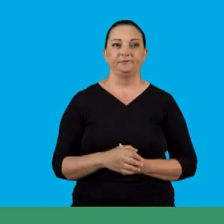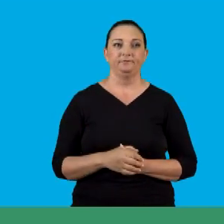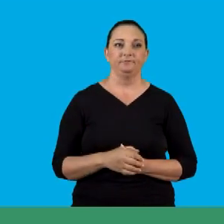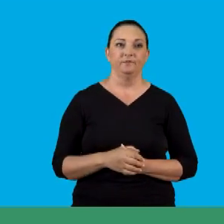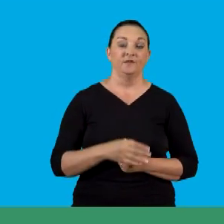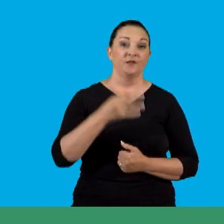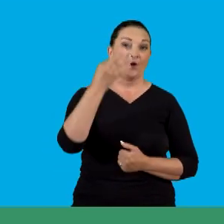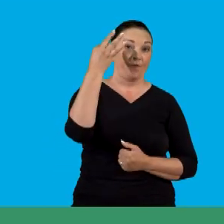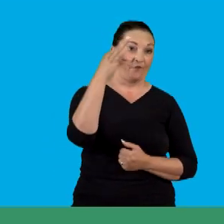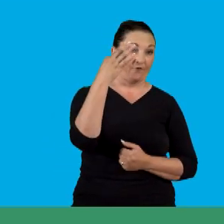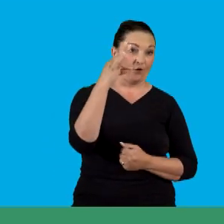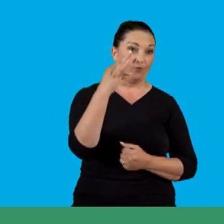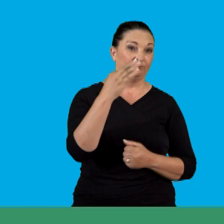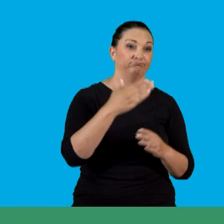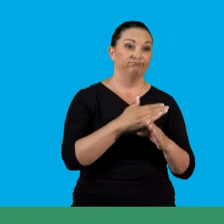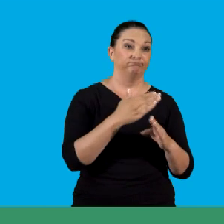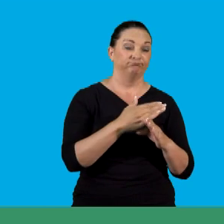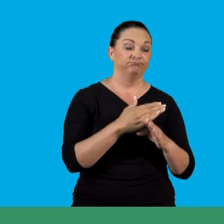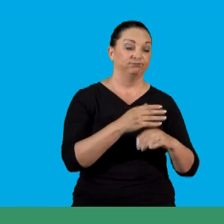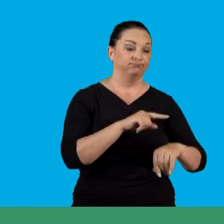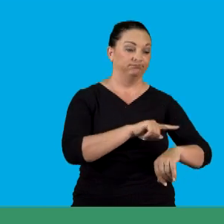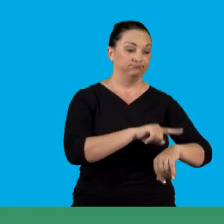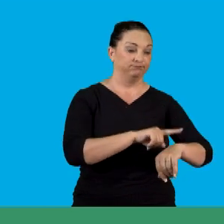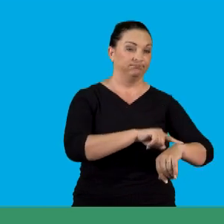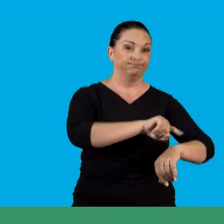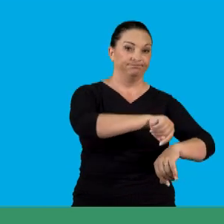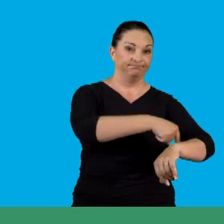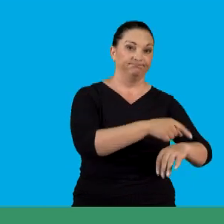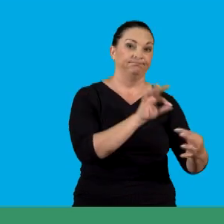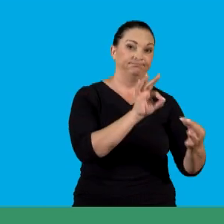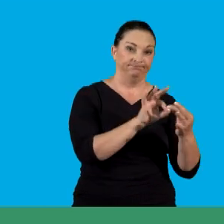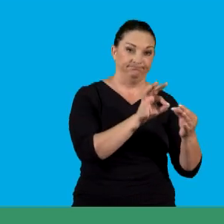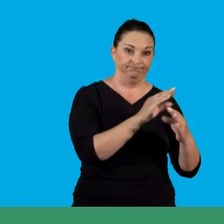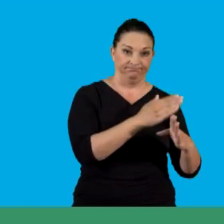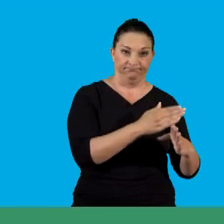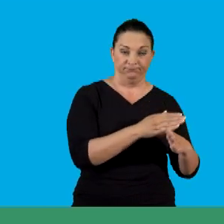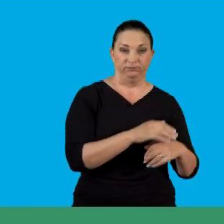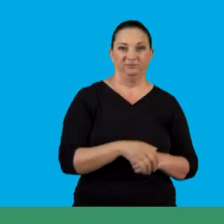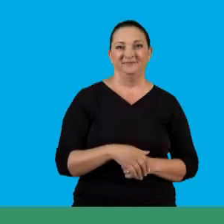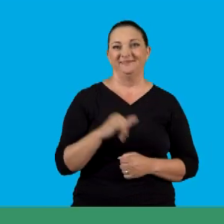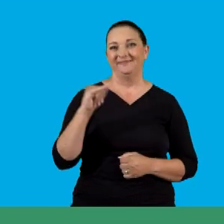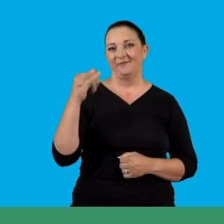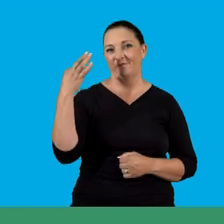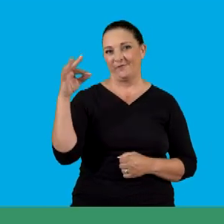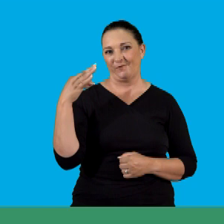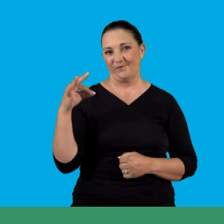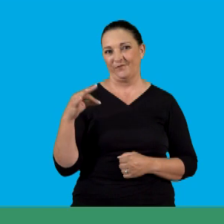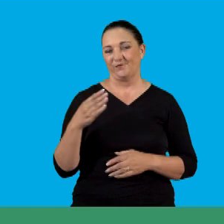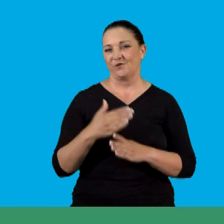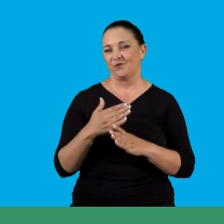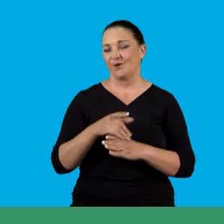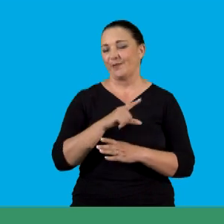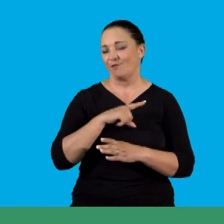Under formal sector, employees work specific hours, and under informal sector, employees